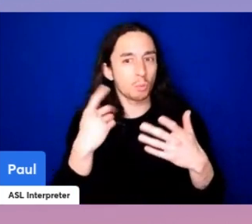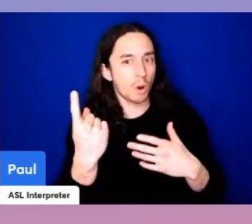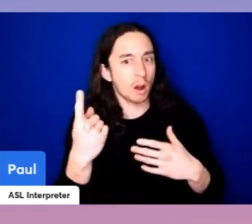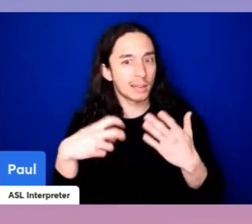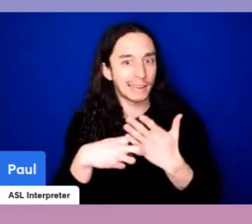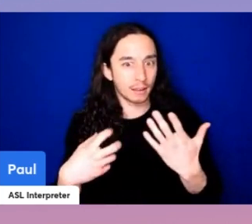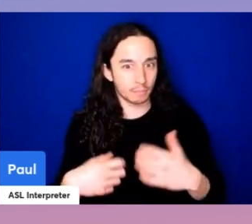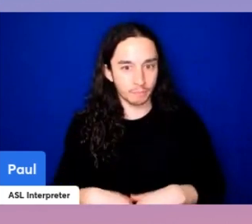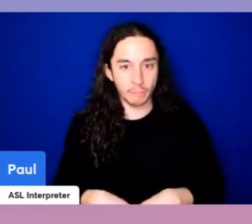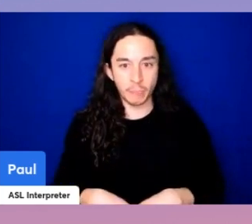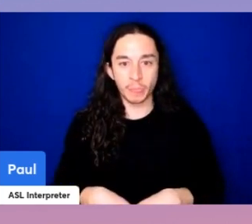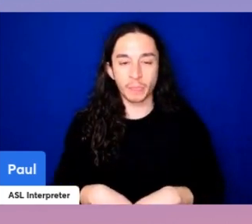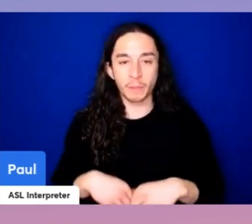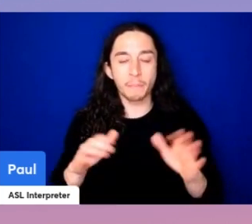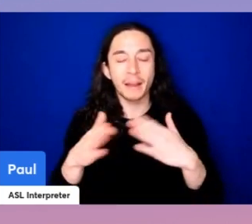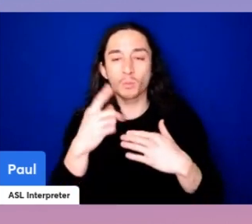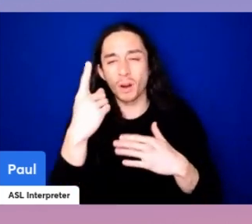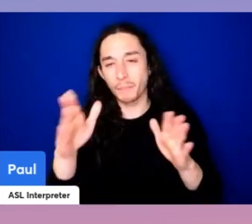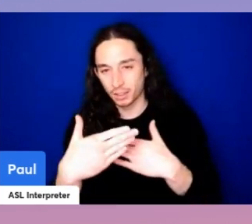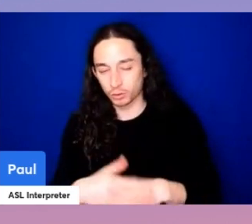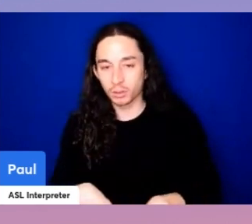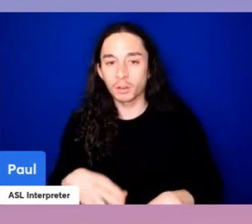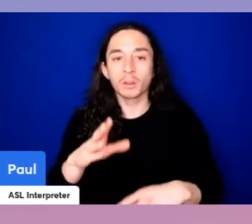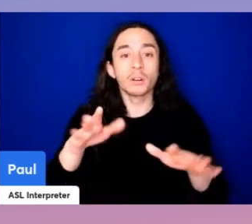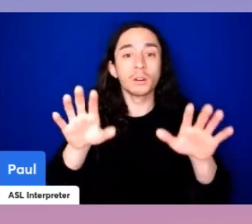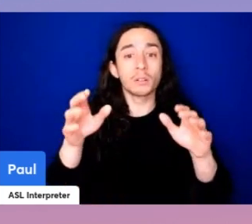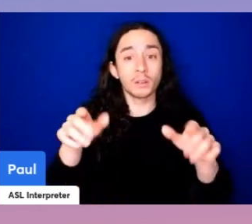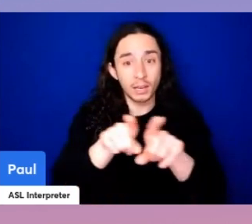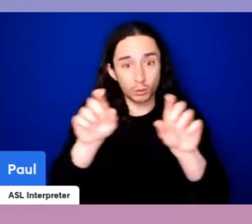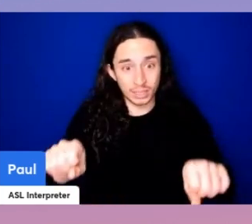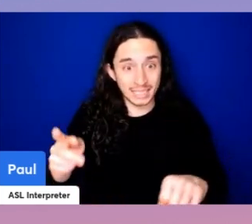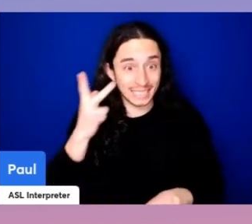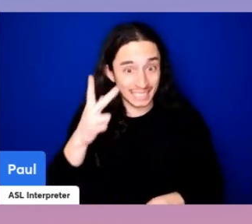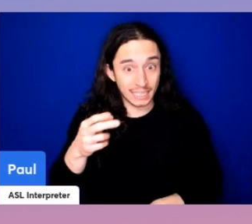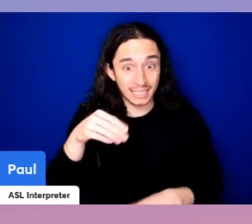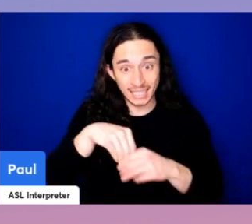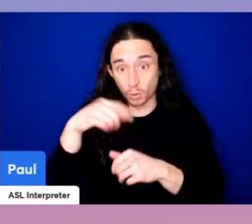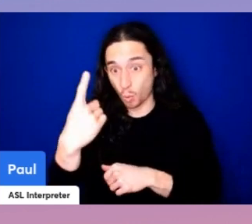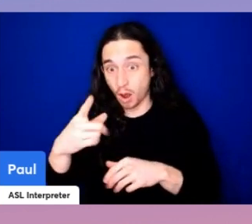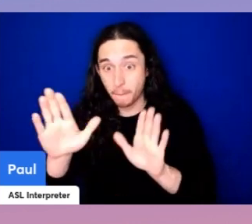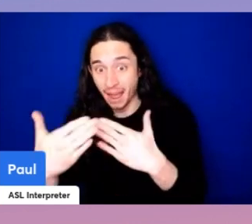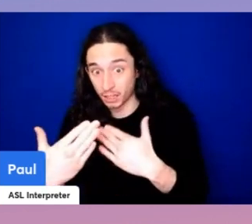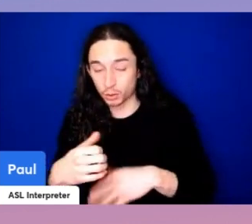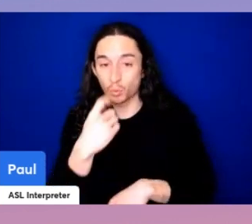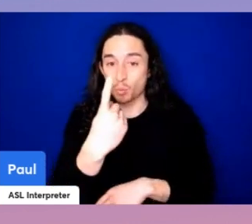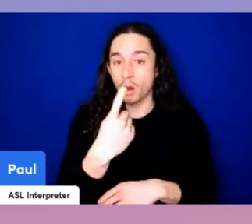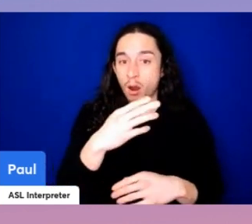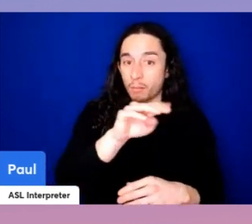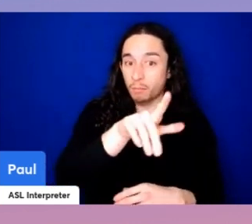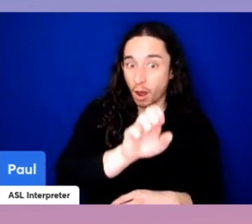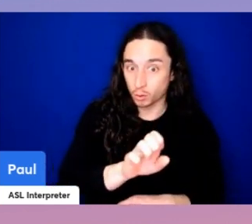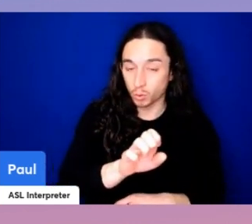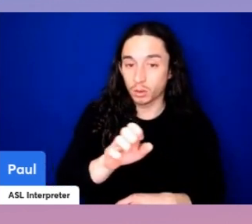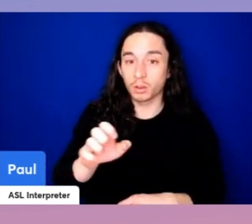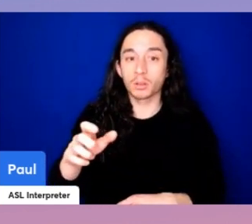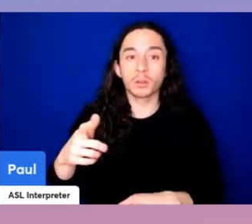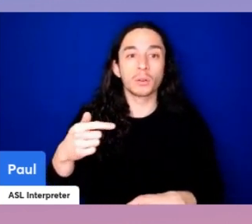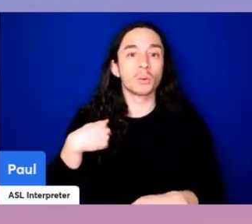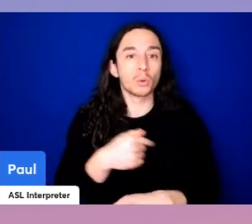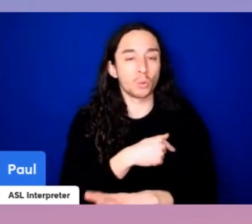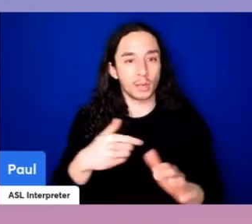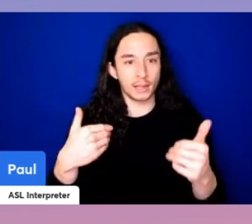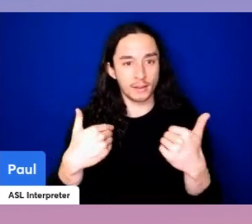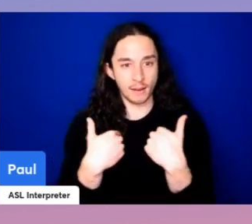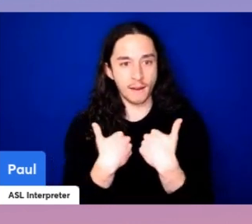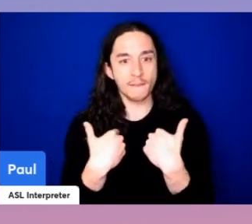So as we can see here, in one package or one module, we have multiple resources